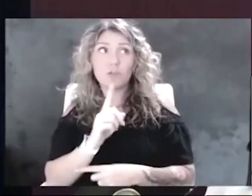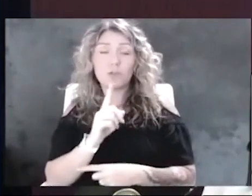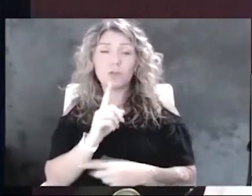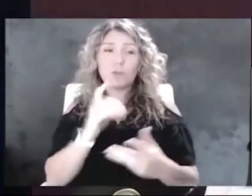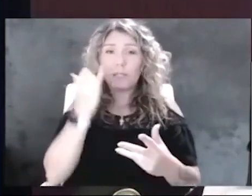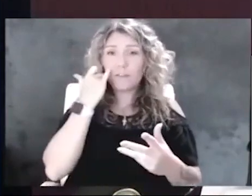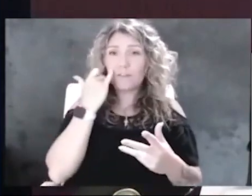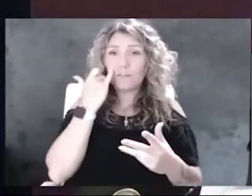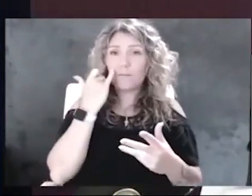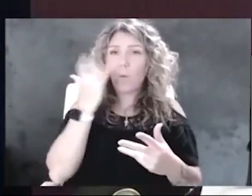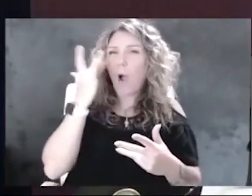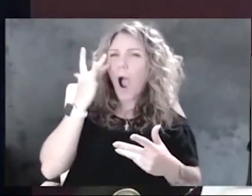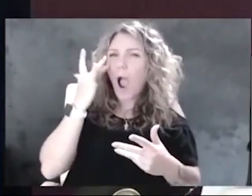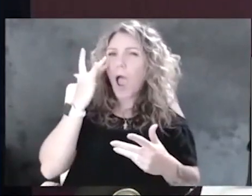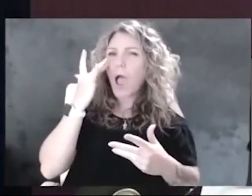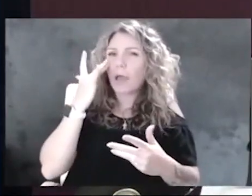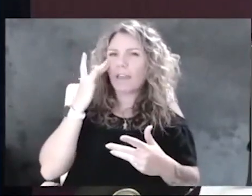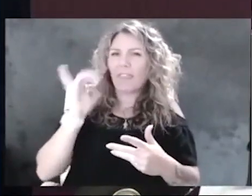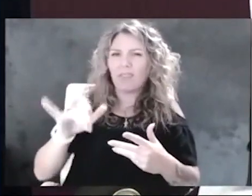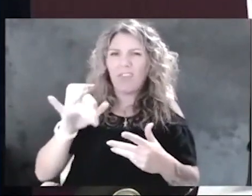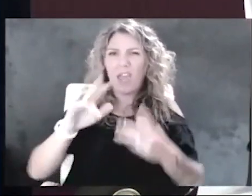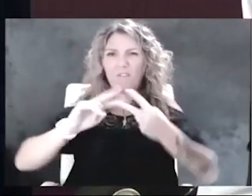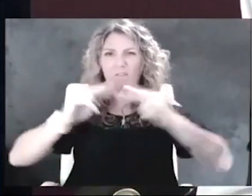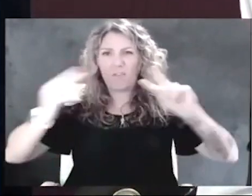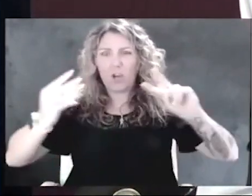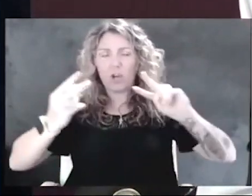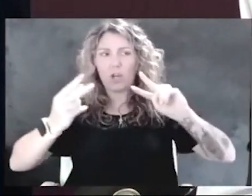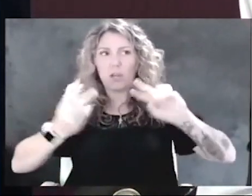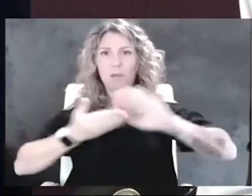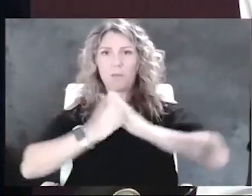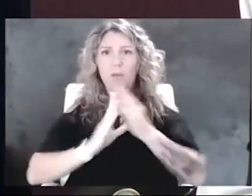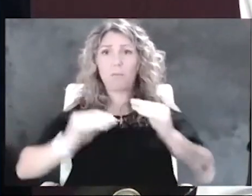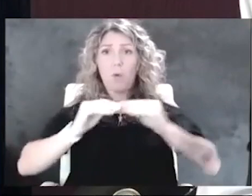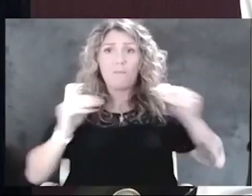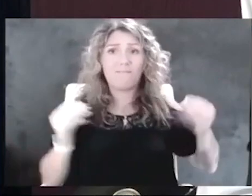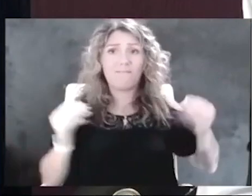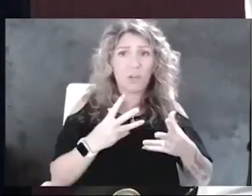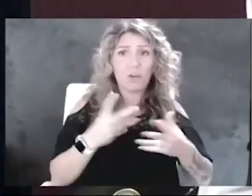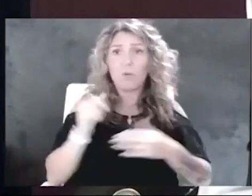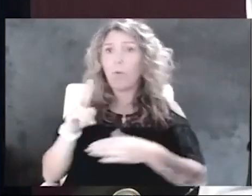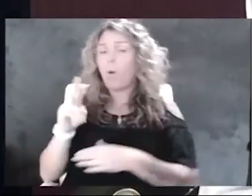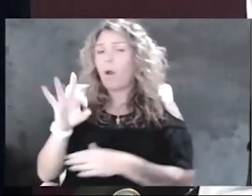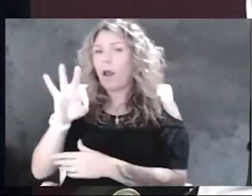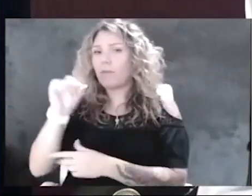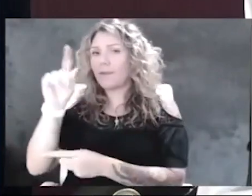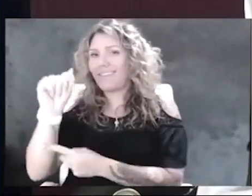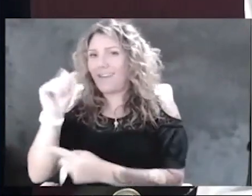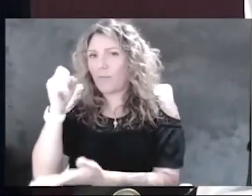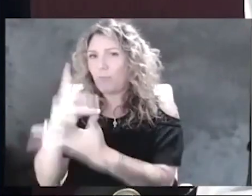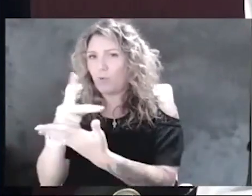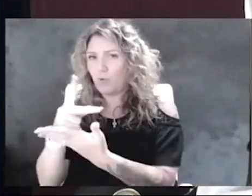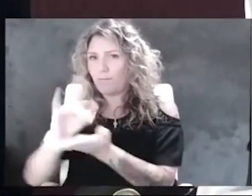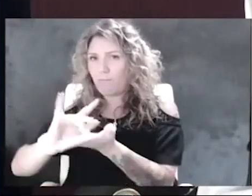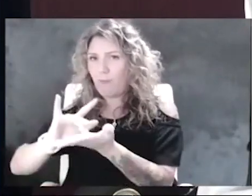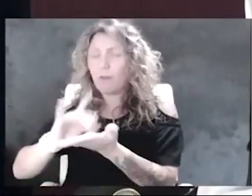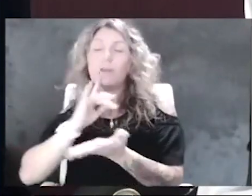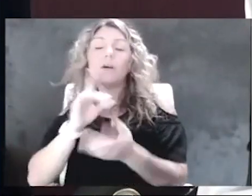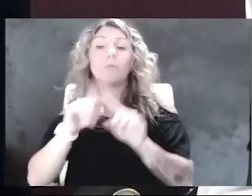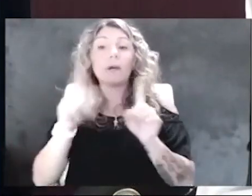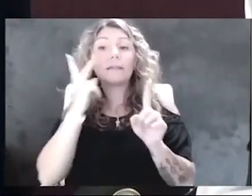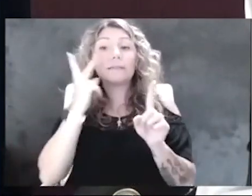of the Delta variant and people being a little more fearful, or it's because it's been an FDA-approved drug. What we are seeing is that more organizations